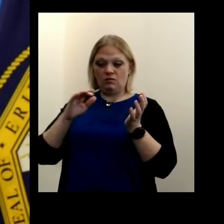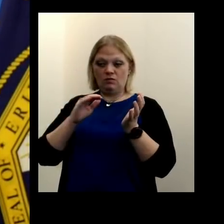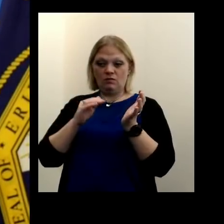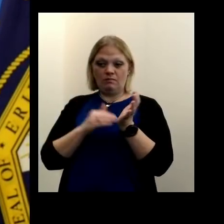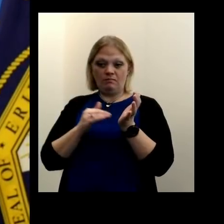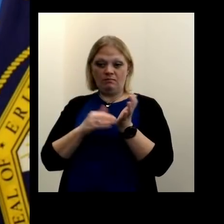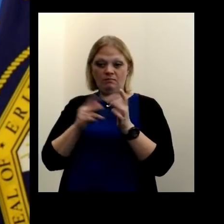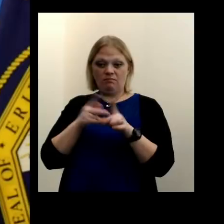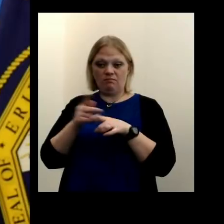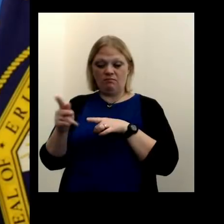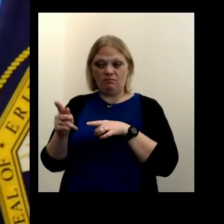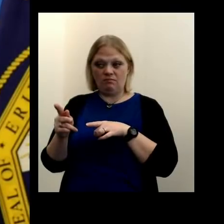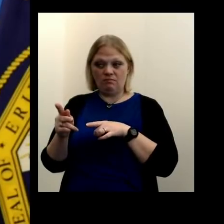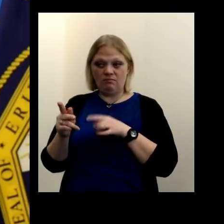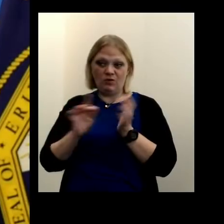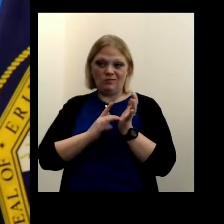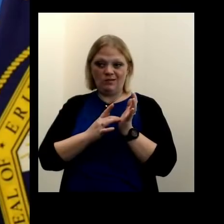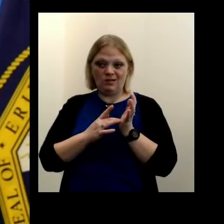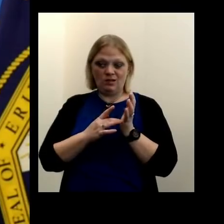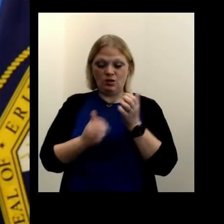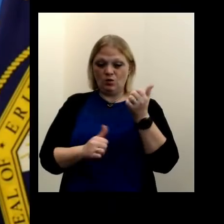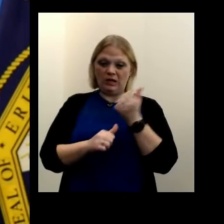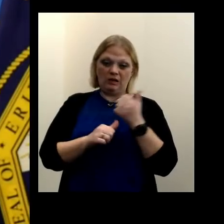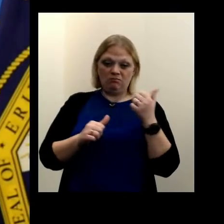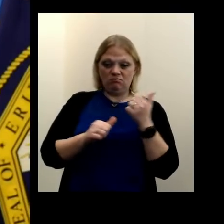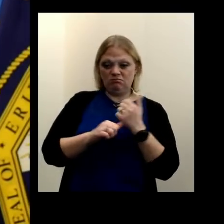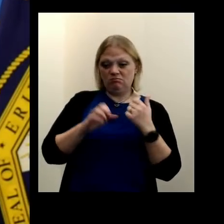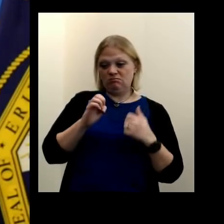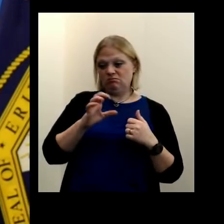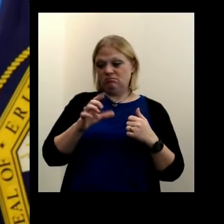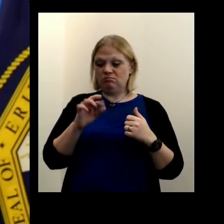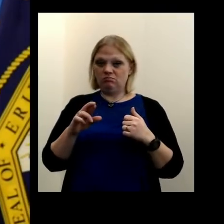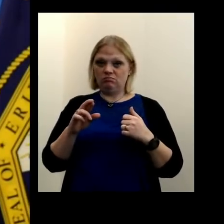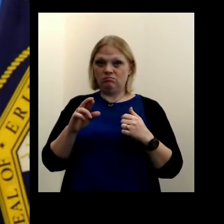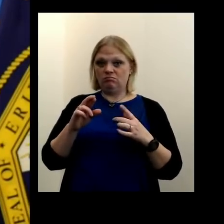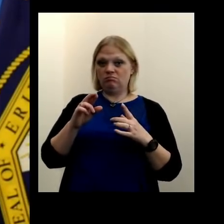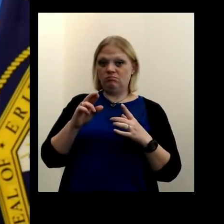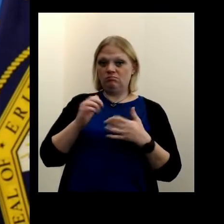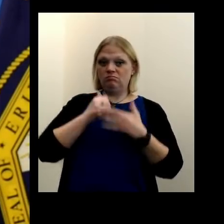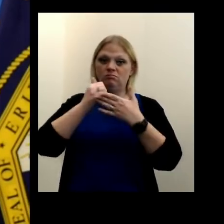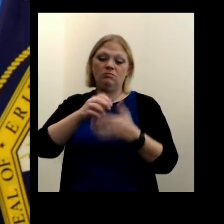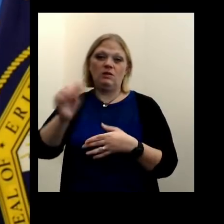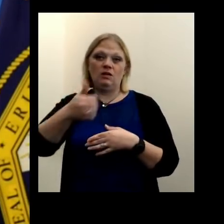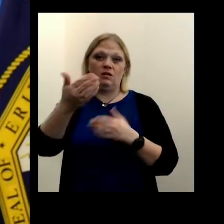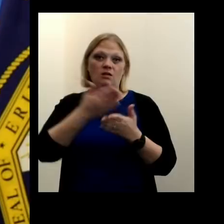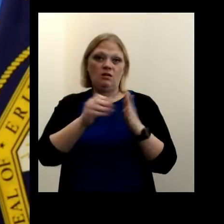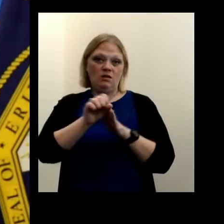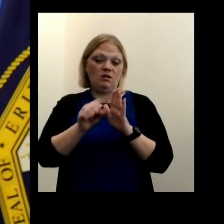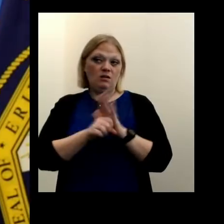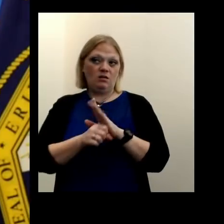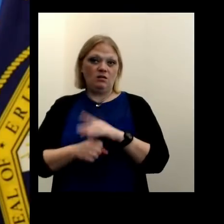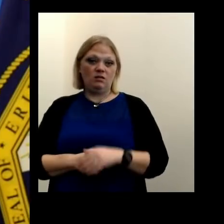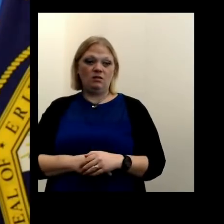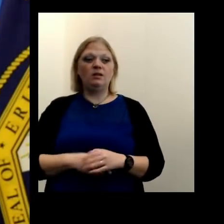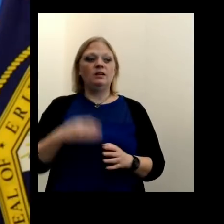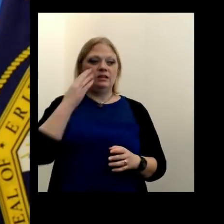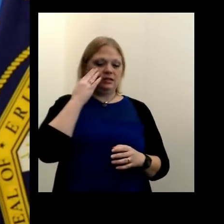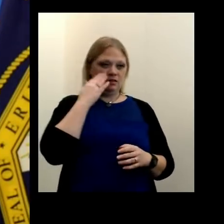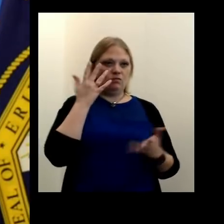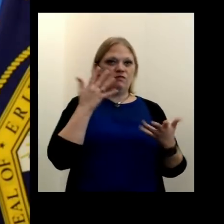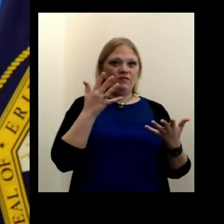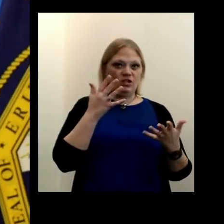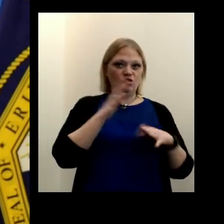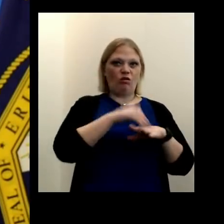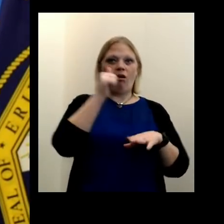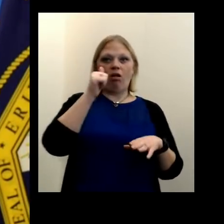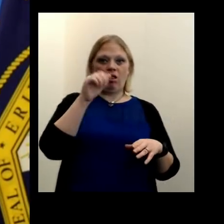professionals to assist, if not in Erie County, perhaps lend their assistance to other parts of the state where needed? I know the call has gone out.